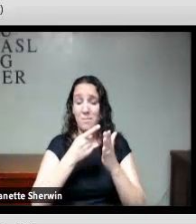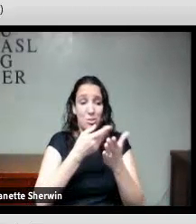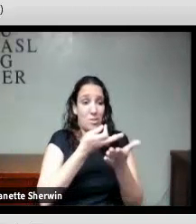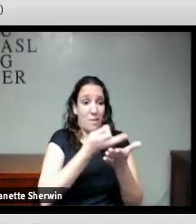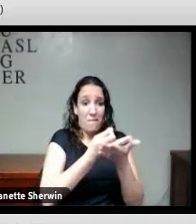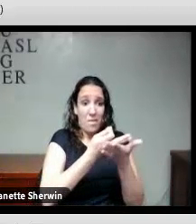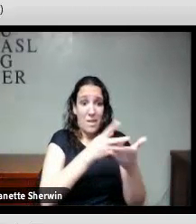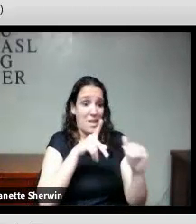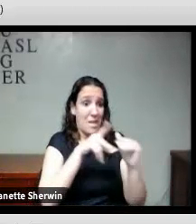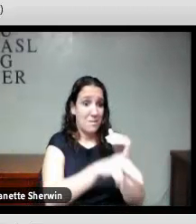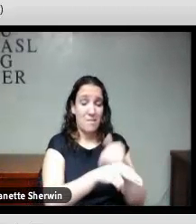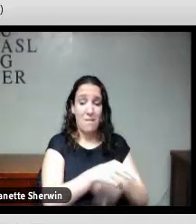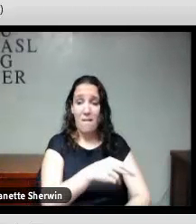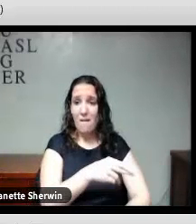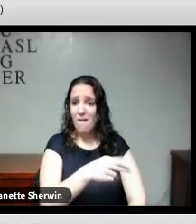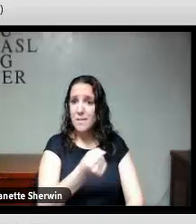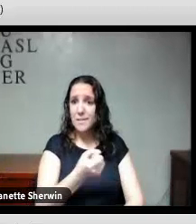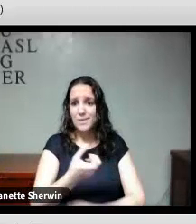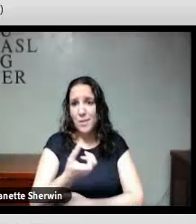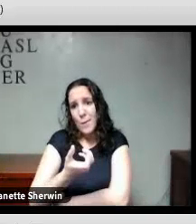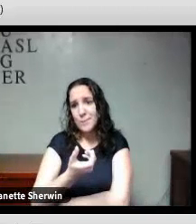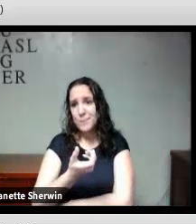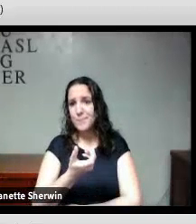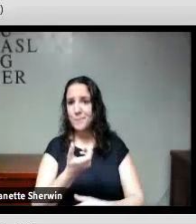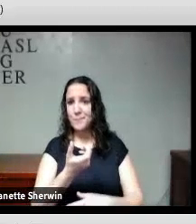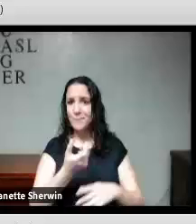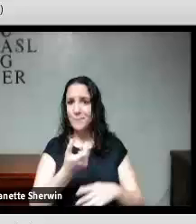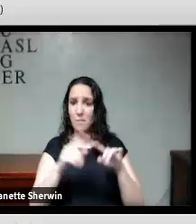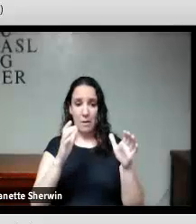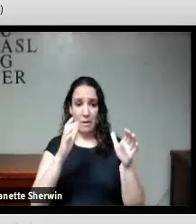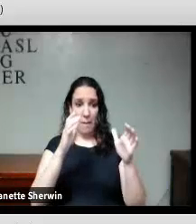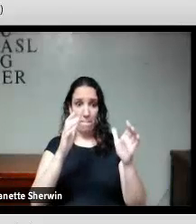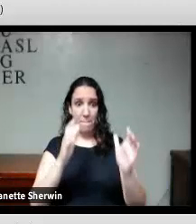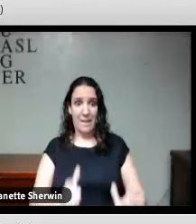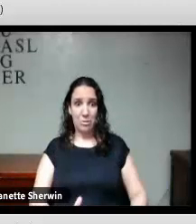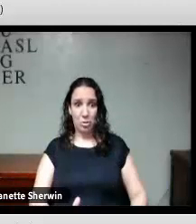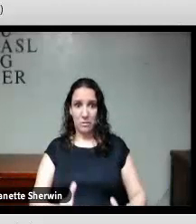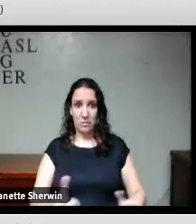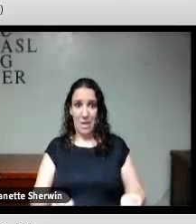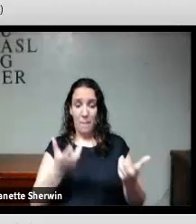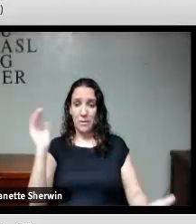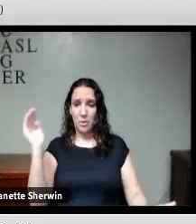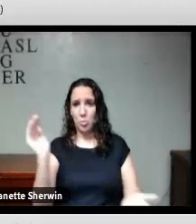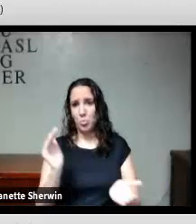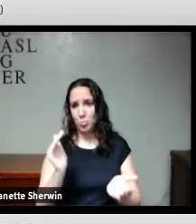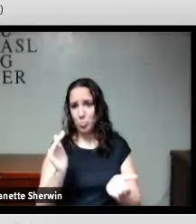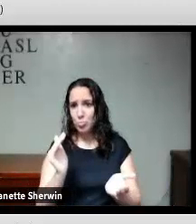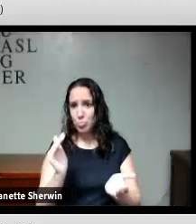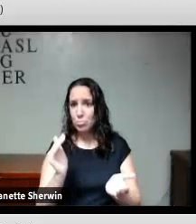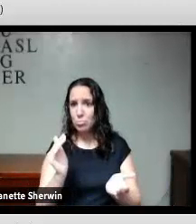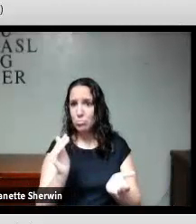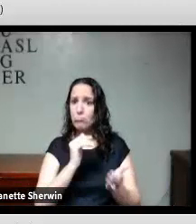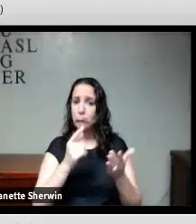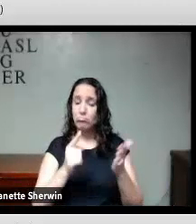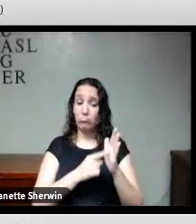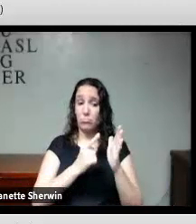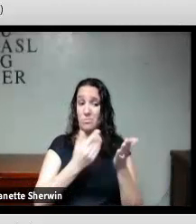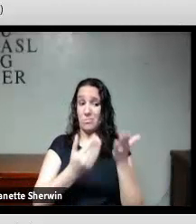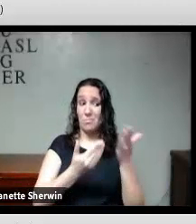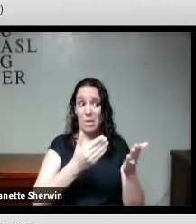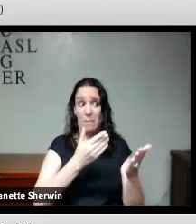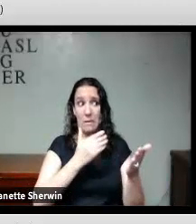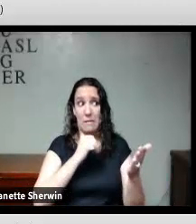instances, statistics show over the years that patronage has gone down and so forth, and part of that could be that relationships have not been